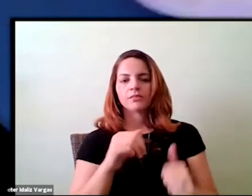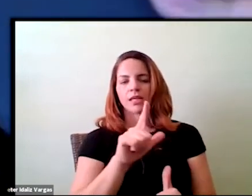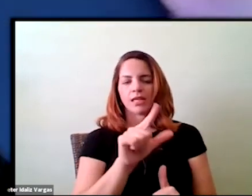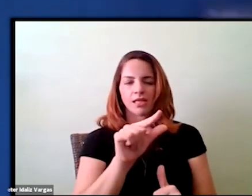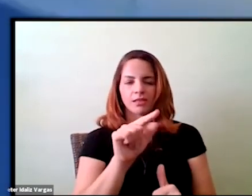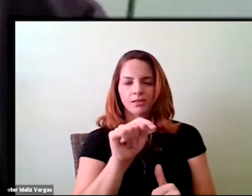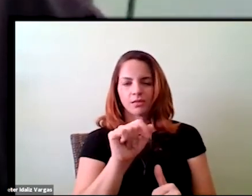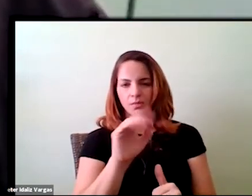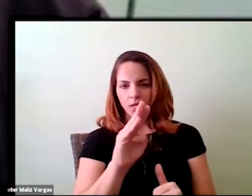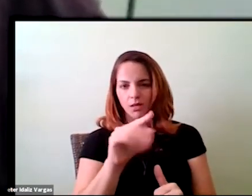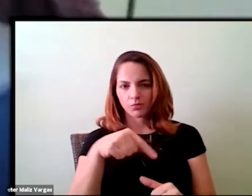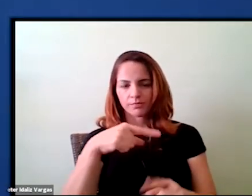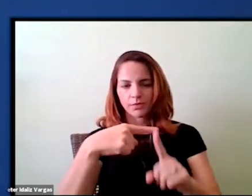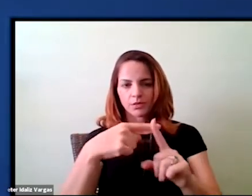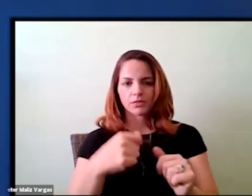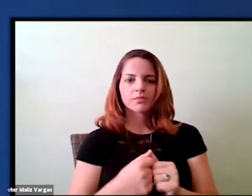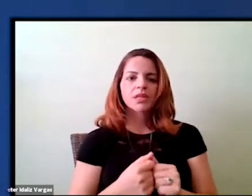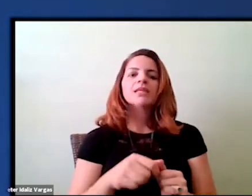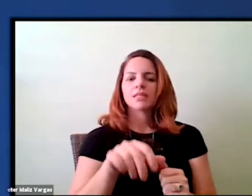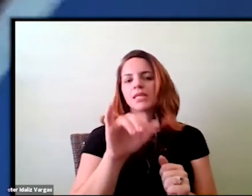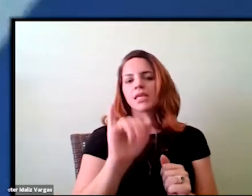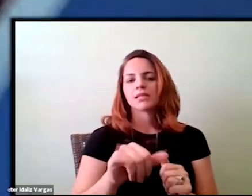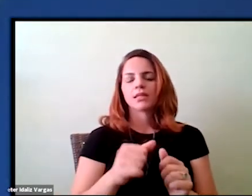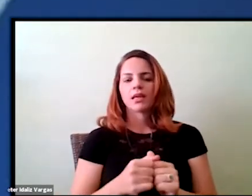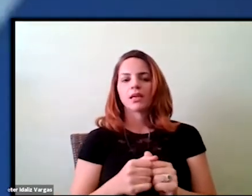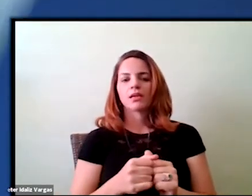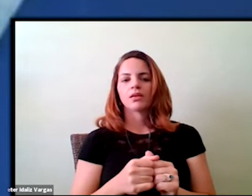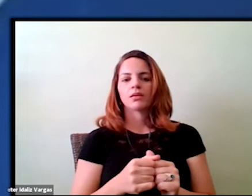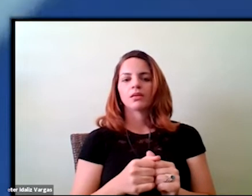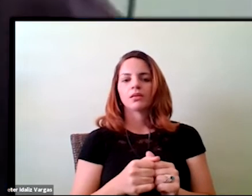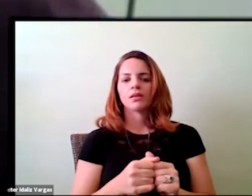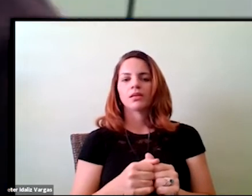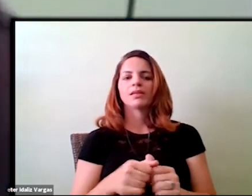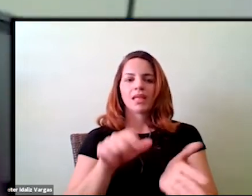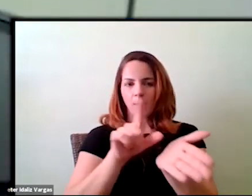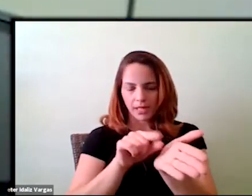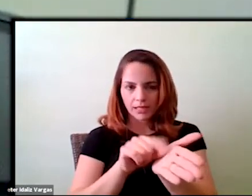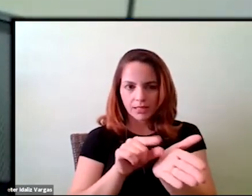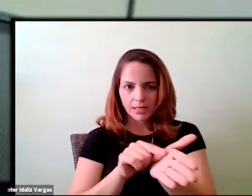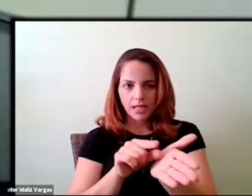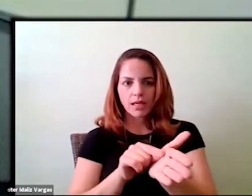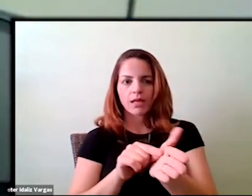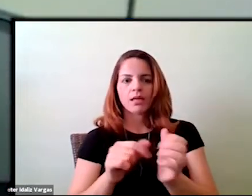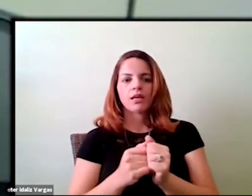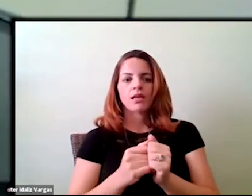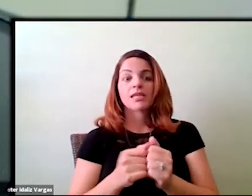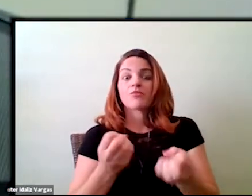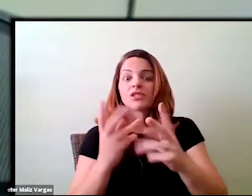from NYU Press, another book that a lot of people are excited to get their hands on right now.